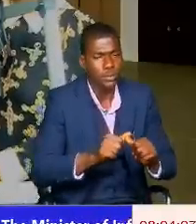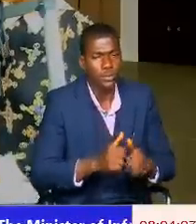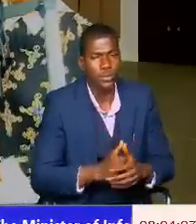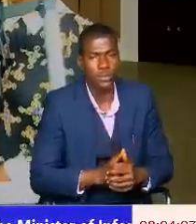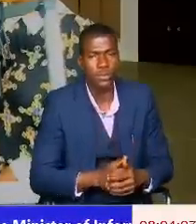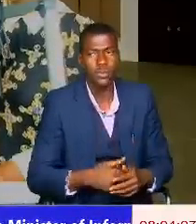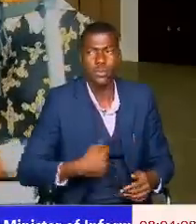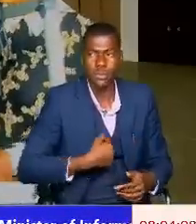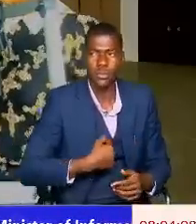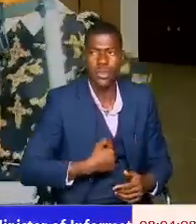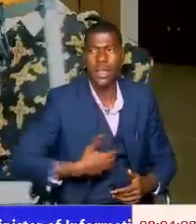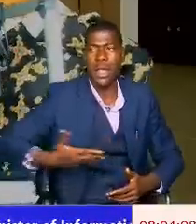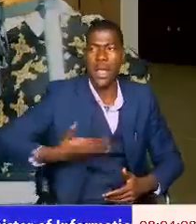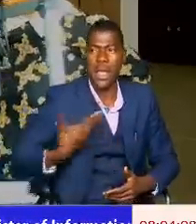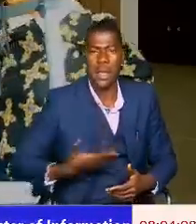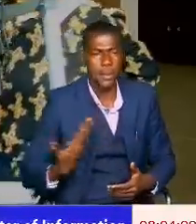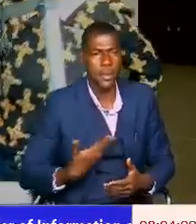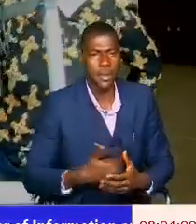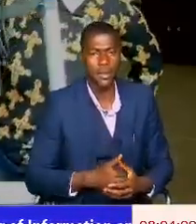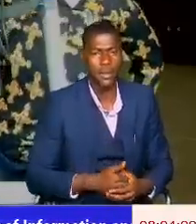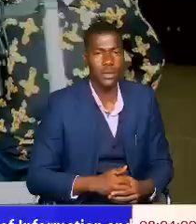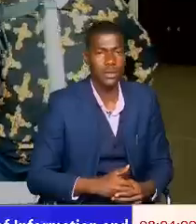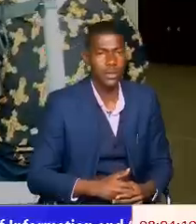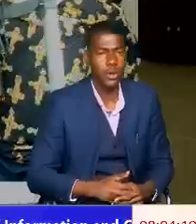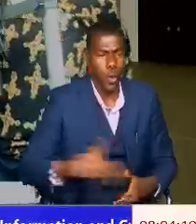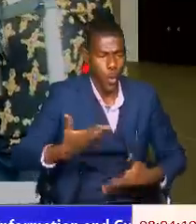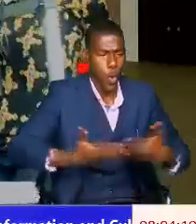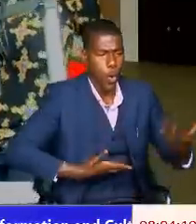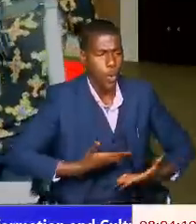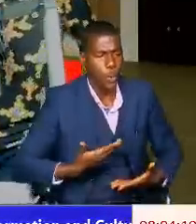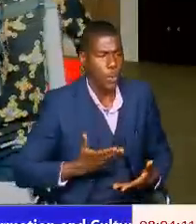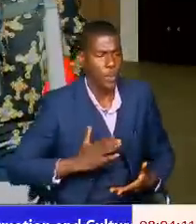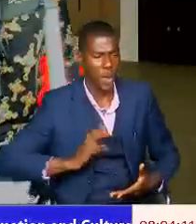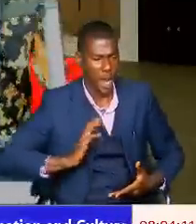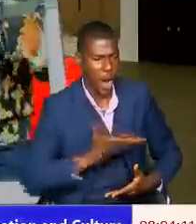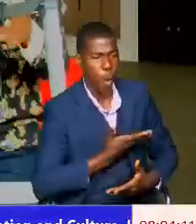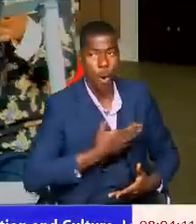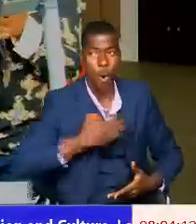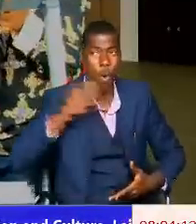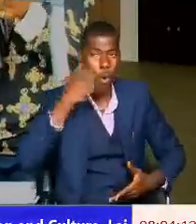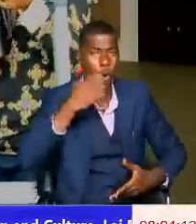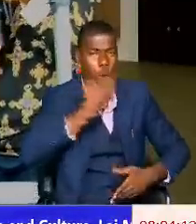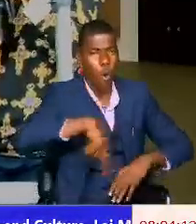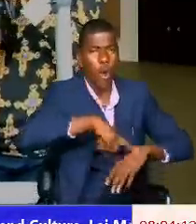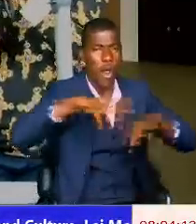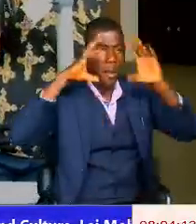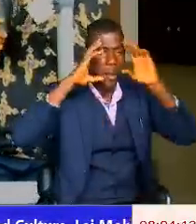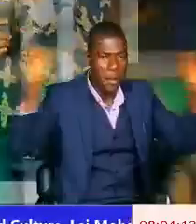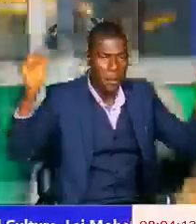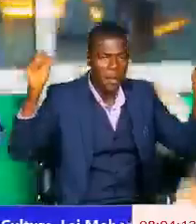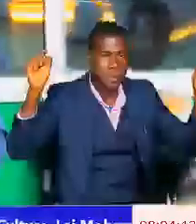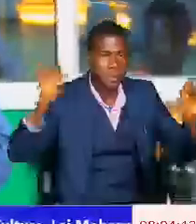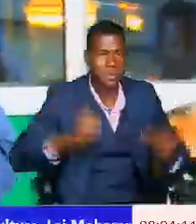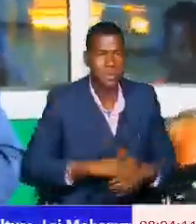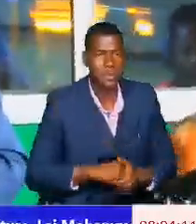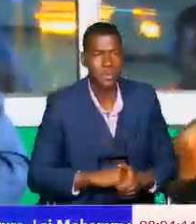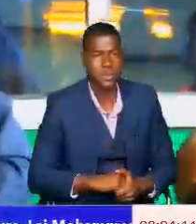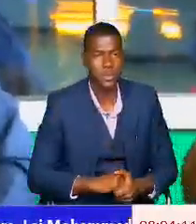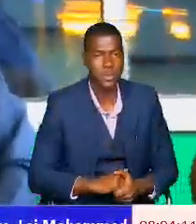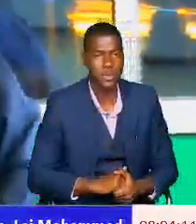my singular honor and plural honor to welcome to the podium our able team leader, will